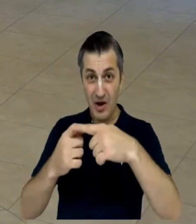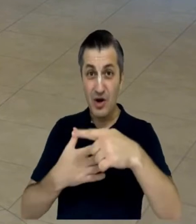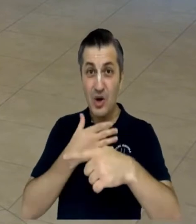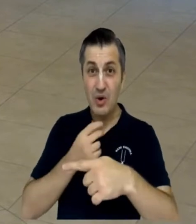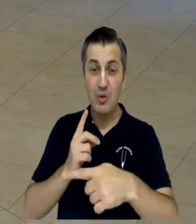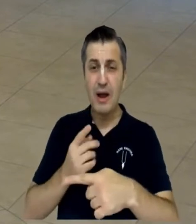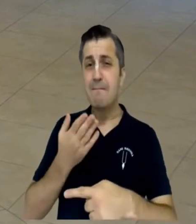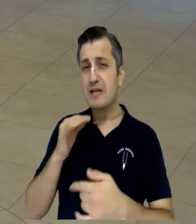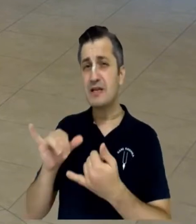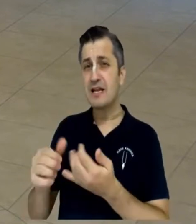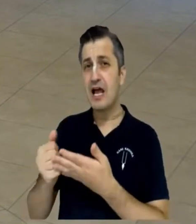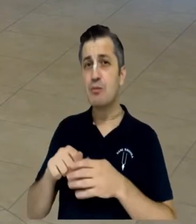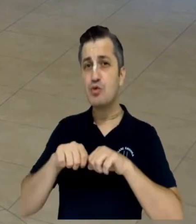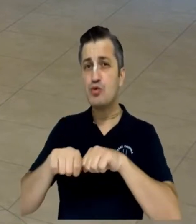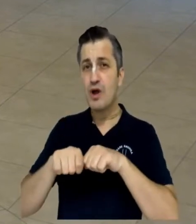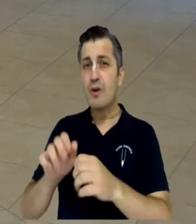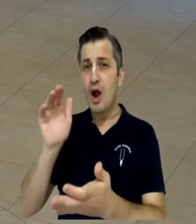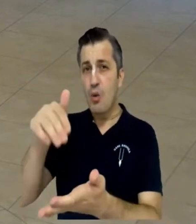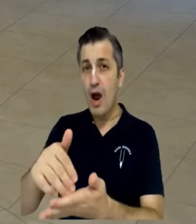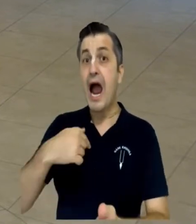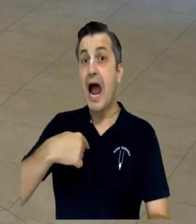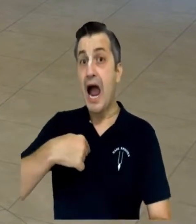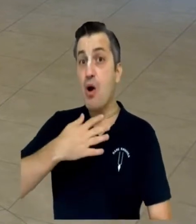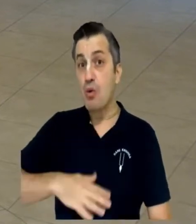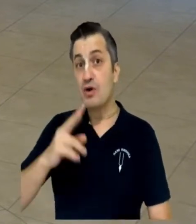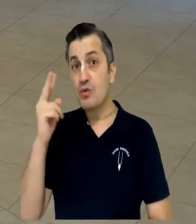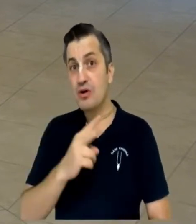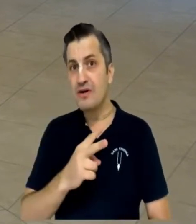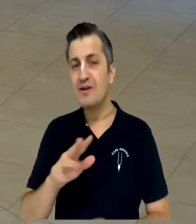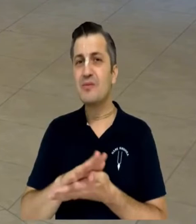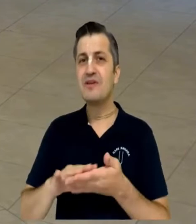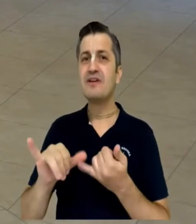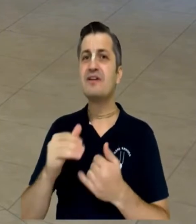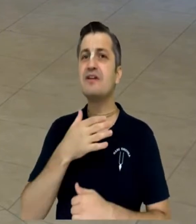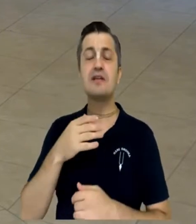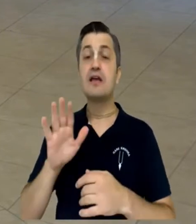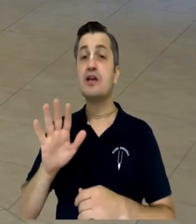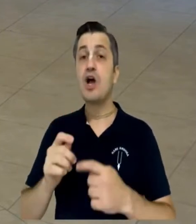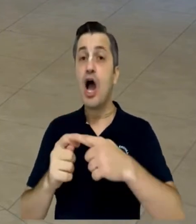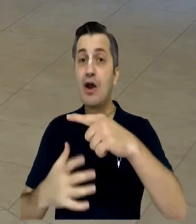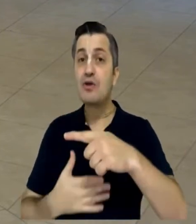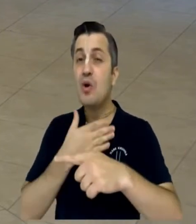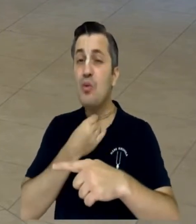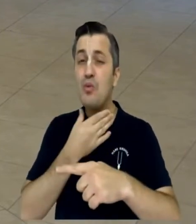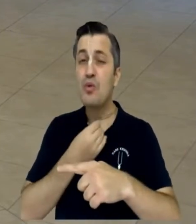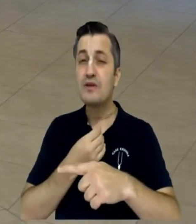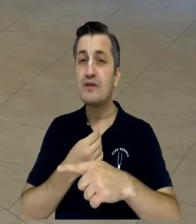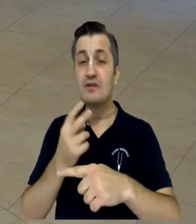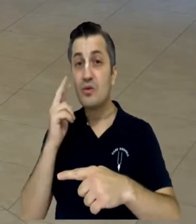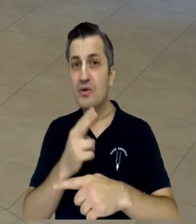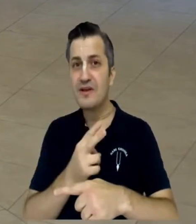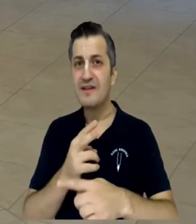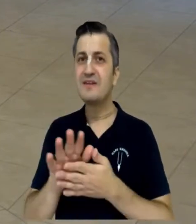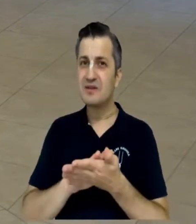Yeah, very good point. Thank you. And you already touched on the point which I just want to mention now. That's good. So because